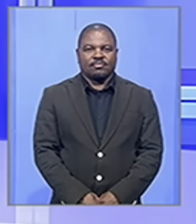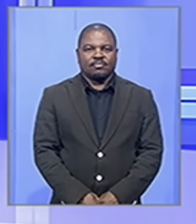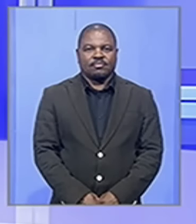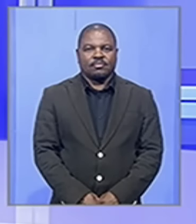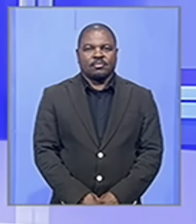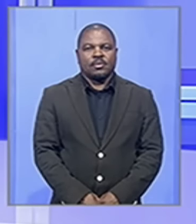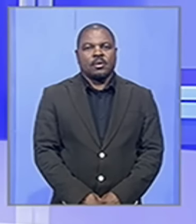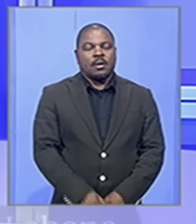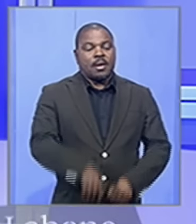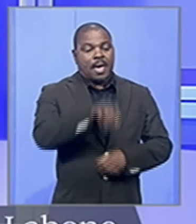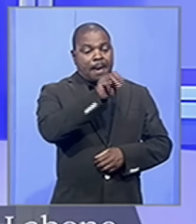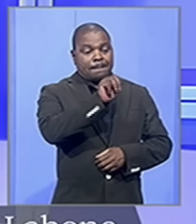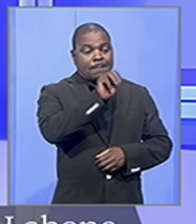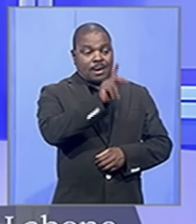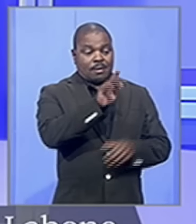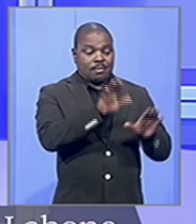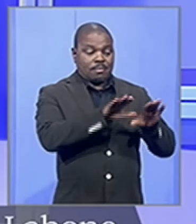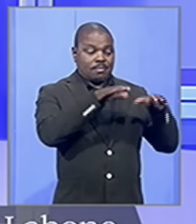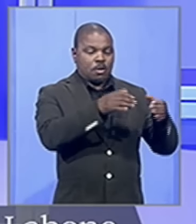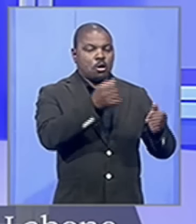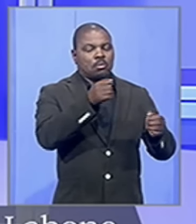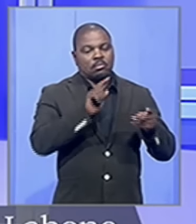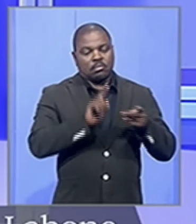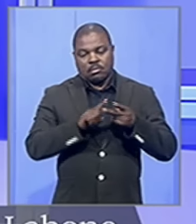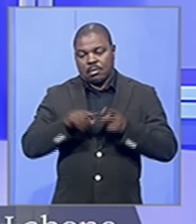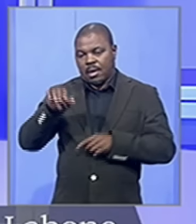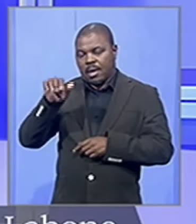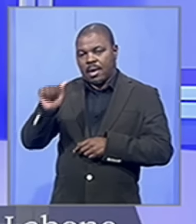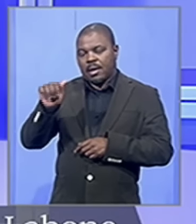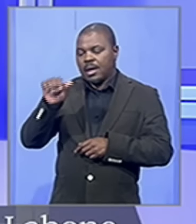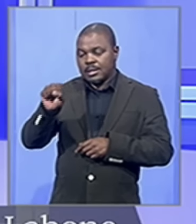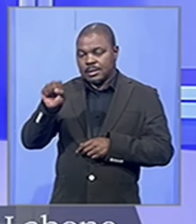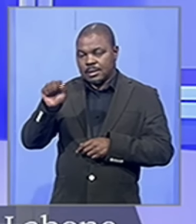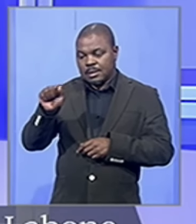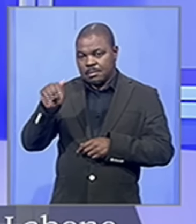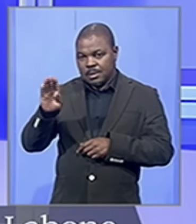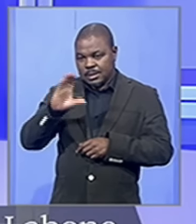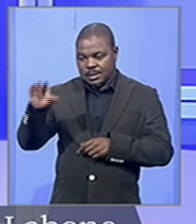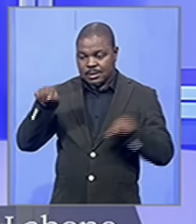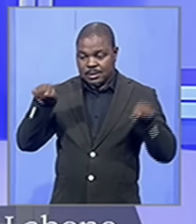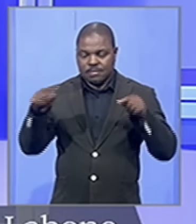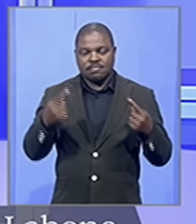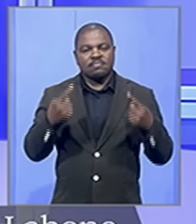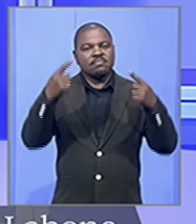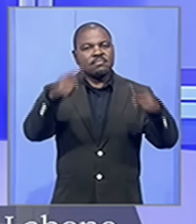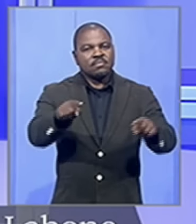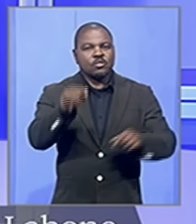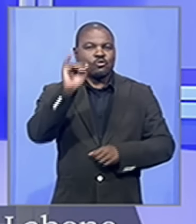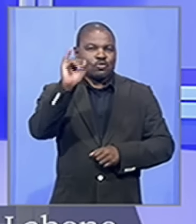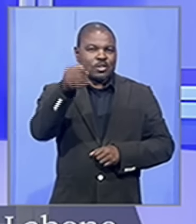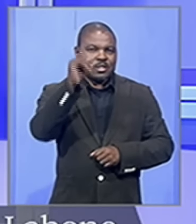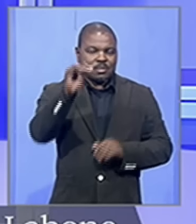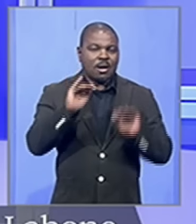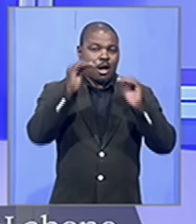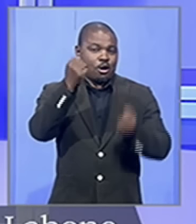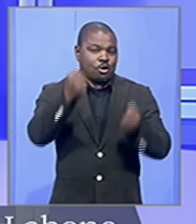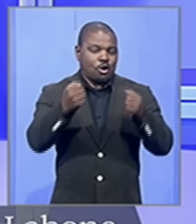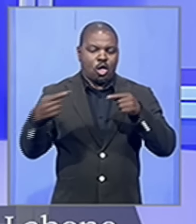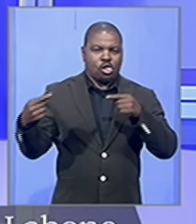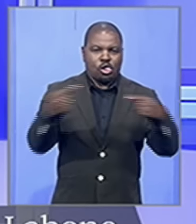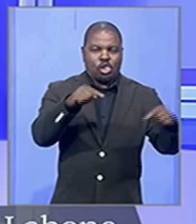Kasi ya lekokola umkonto we sizwe litirelo khaso eno ya sechaba kwa khotla tsekelo kholo ya Gauteng mono Johannesburg e ka